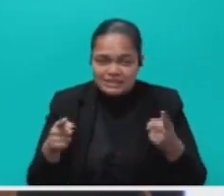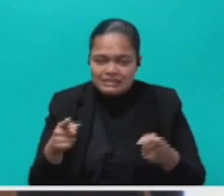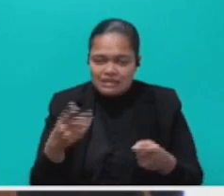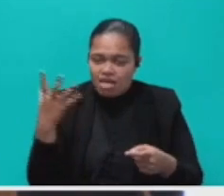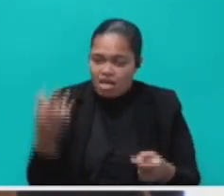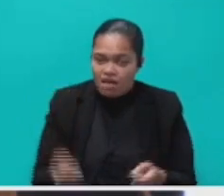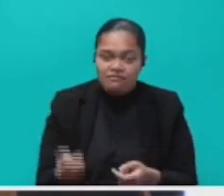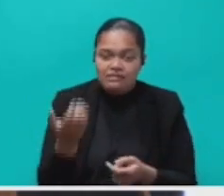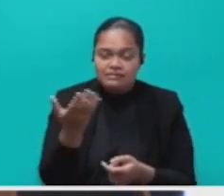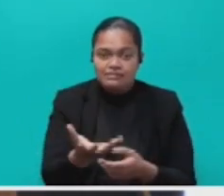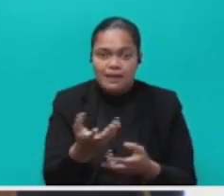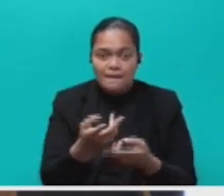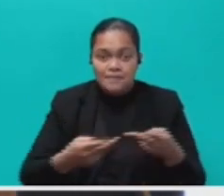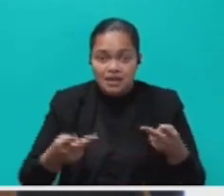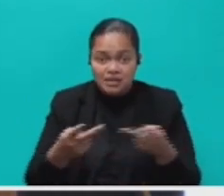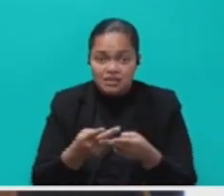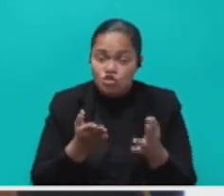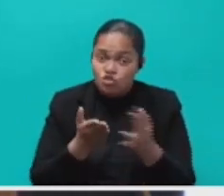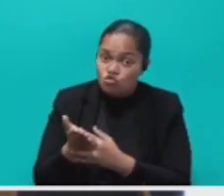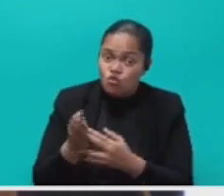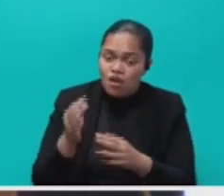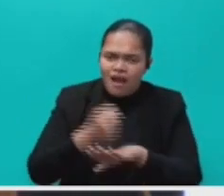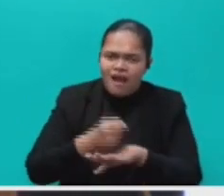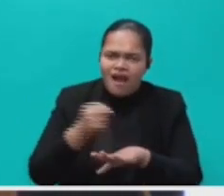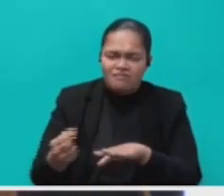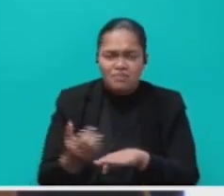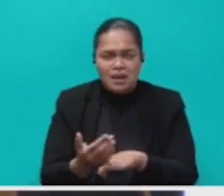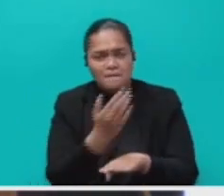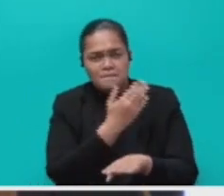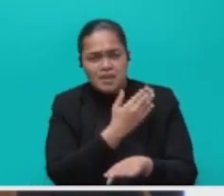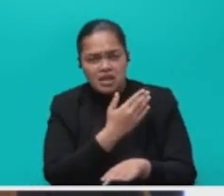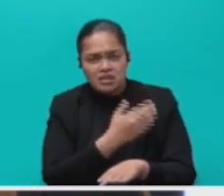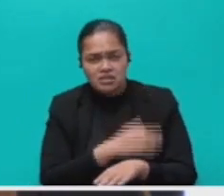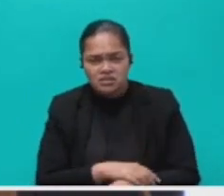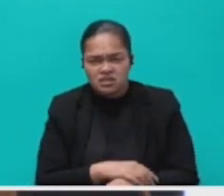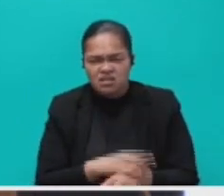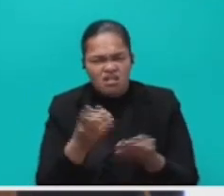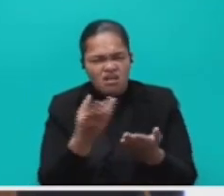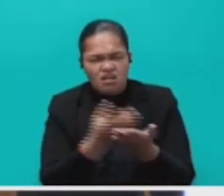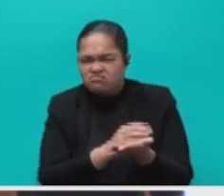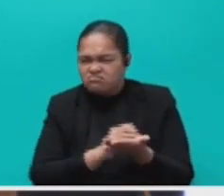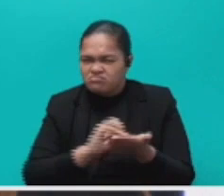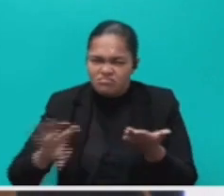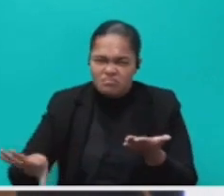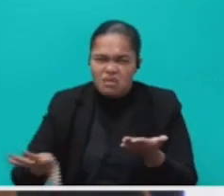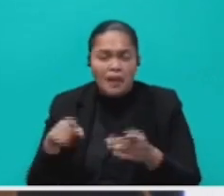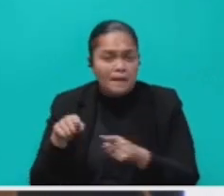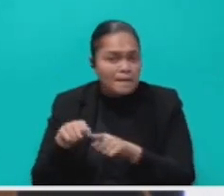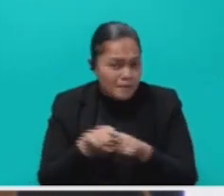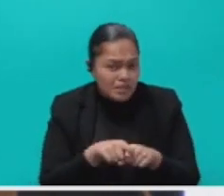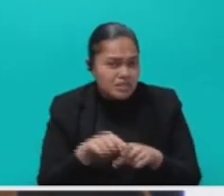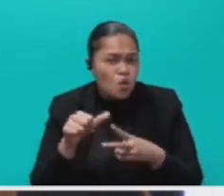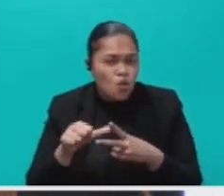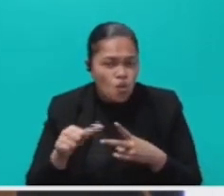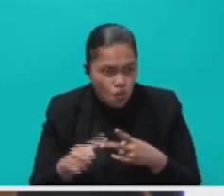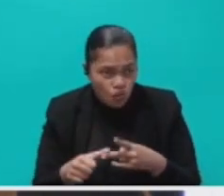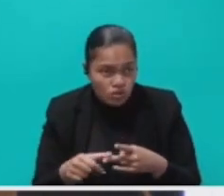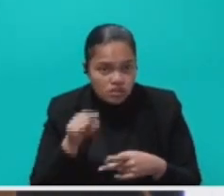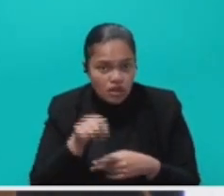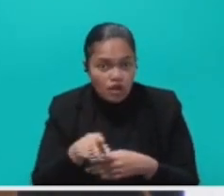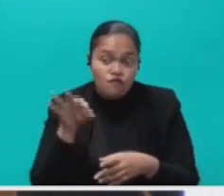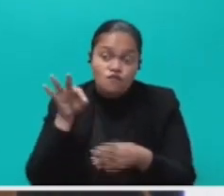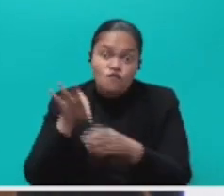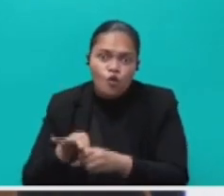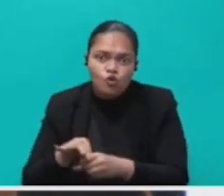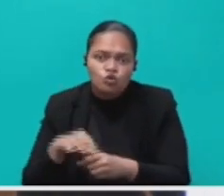place by the government of the past has been dismantled, it means also that the voters